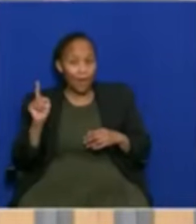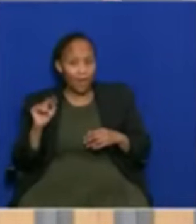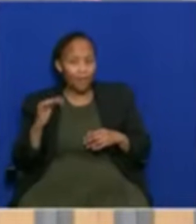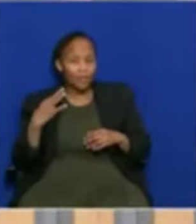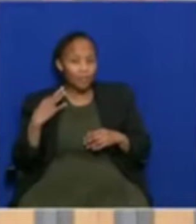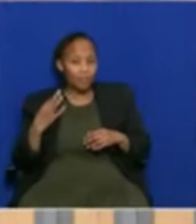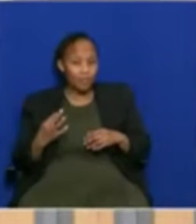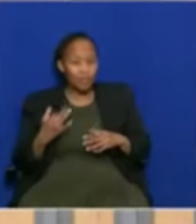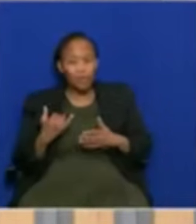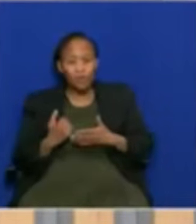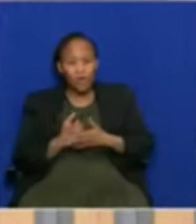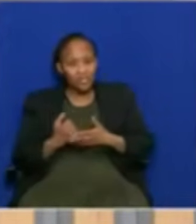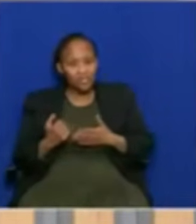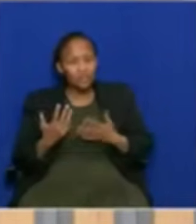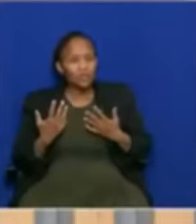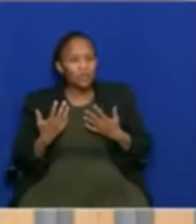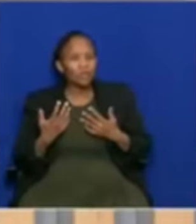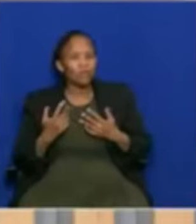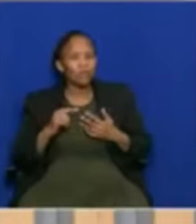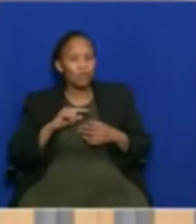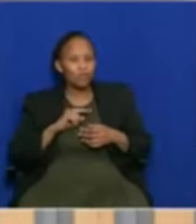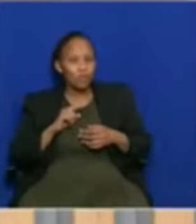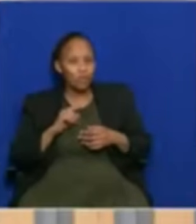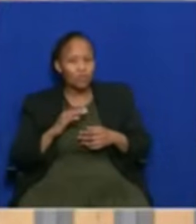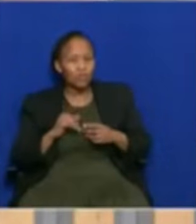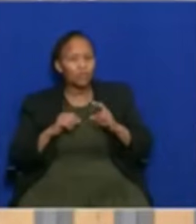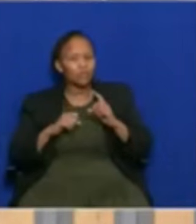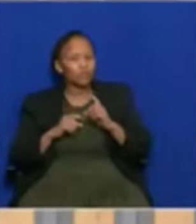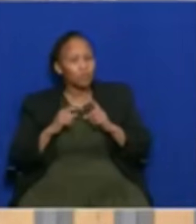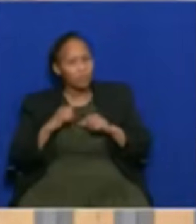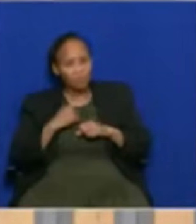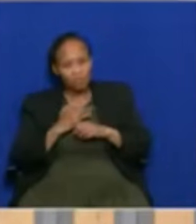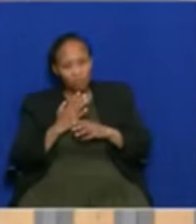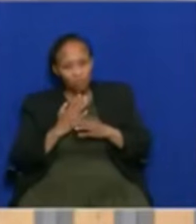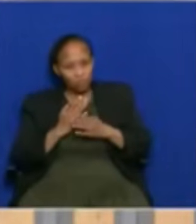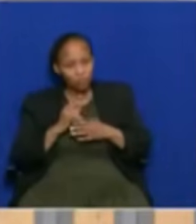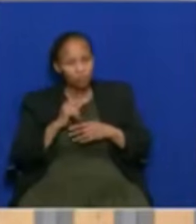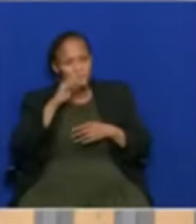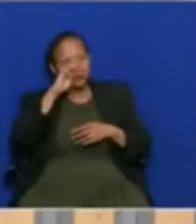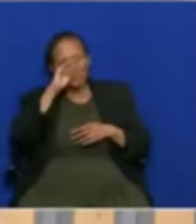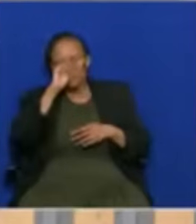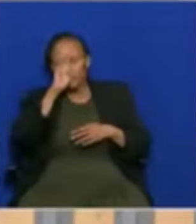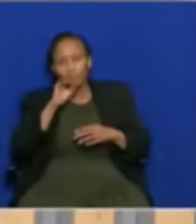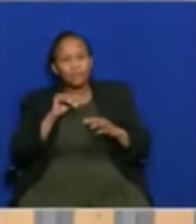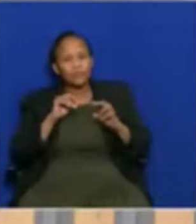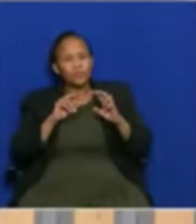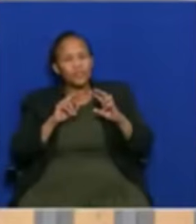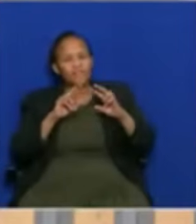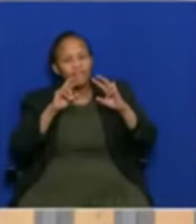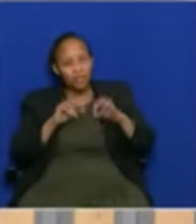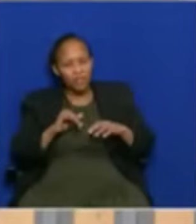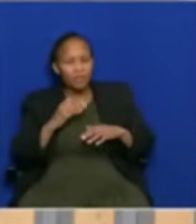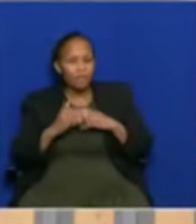to trigger the vetting process. And that formed the basis of the charge sheet, which